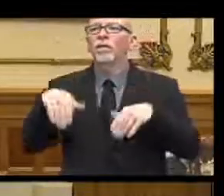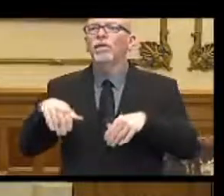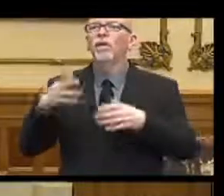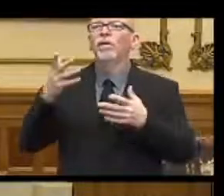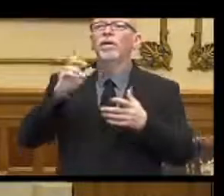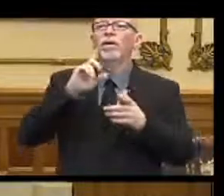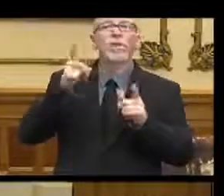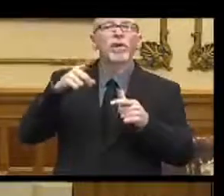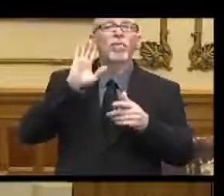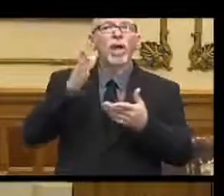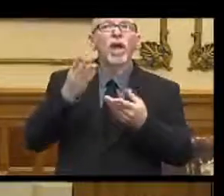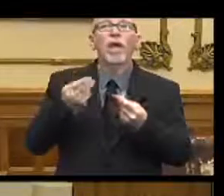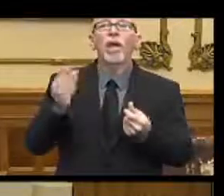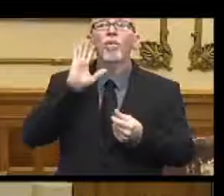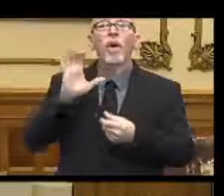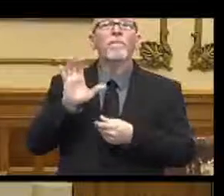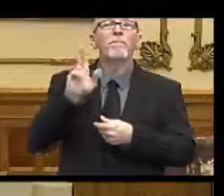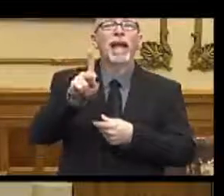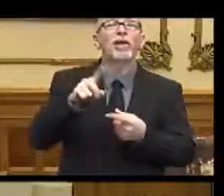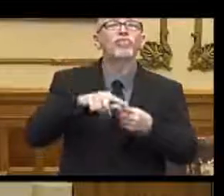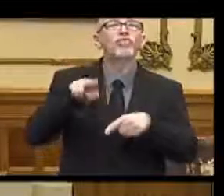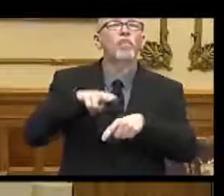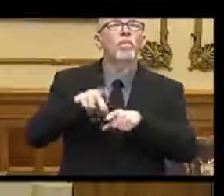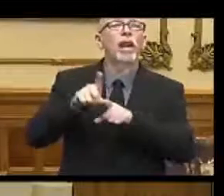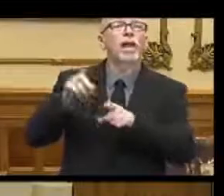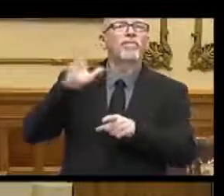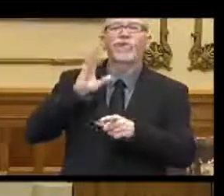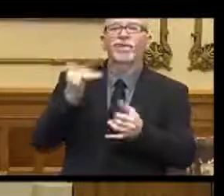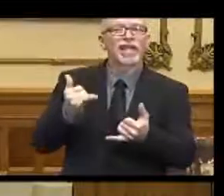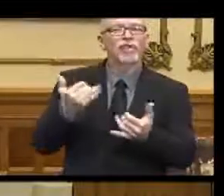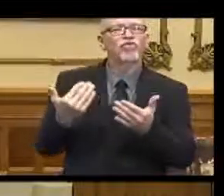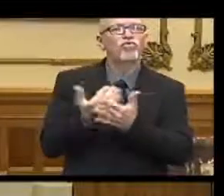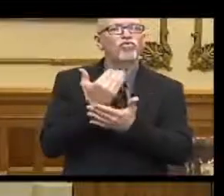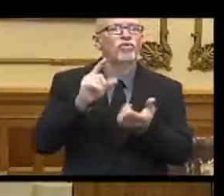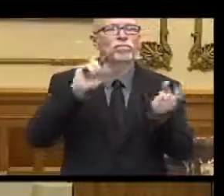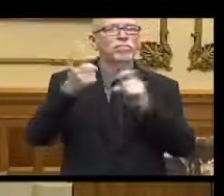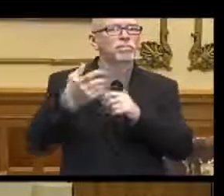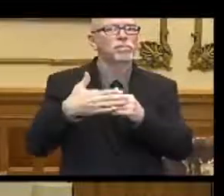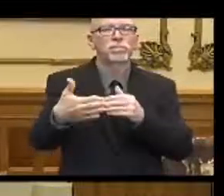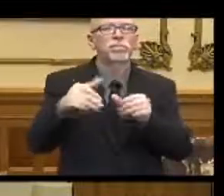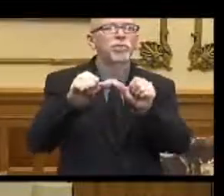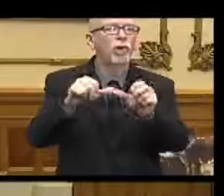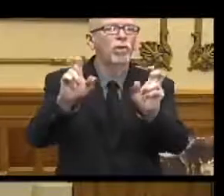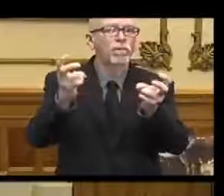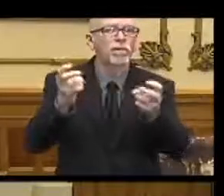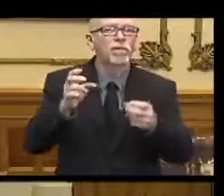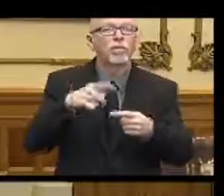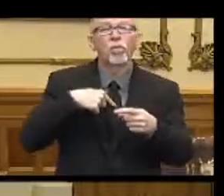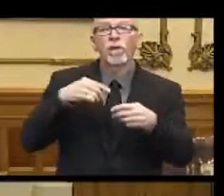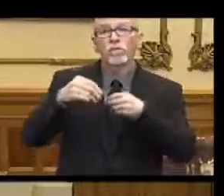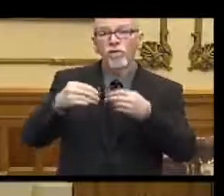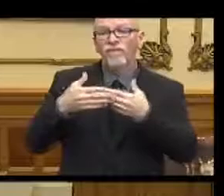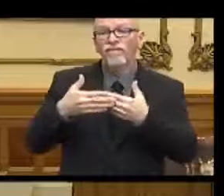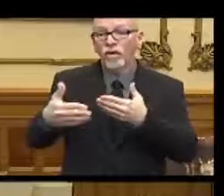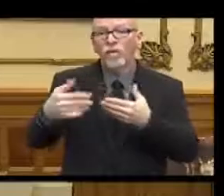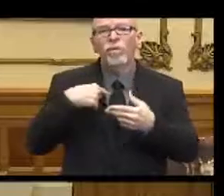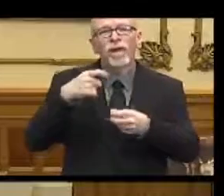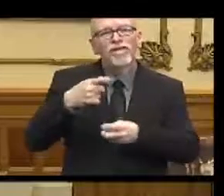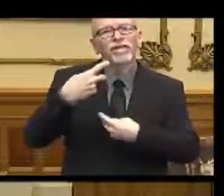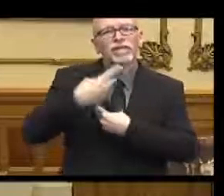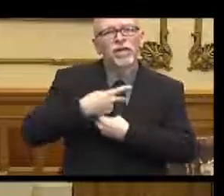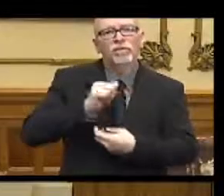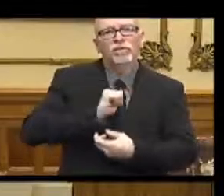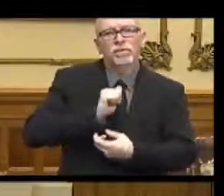such thing as going back to pre-COVID. This is the new normal now. And so we just need to understand that as we move forward, let's continue to take care of